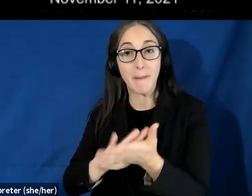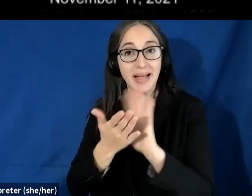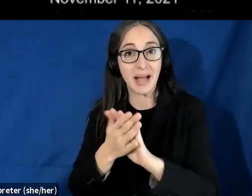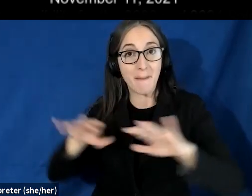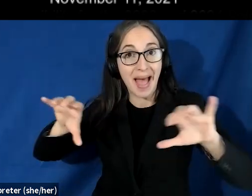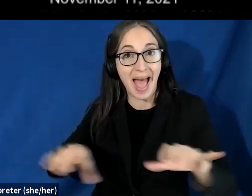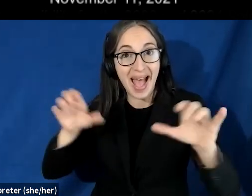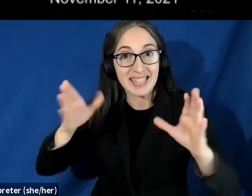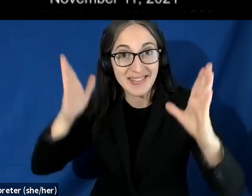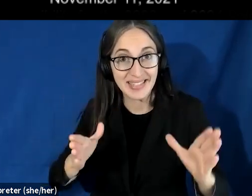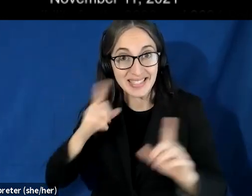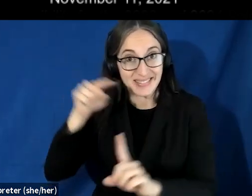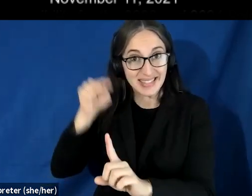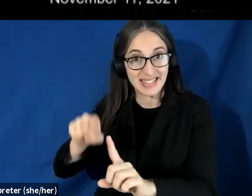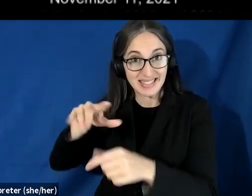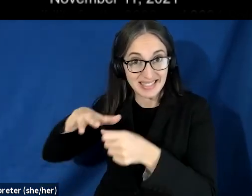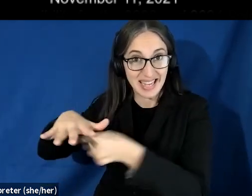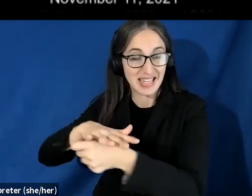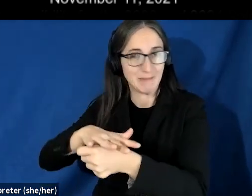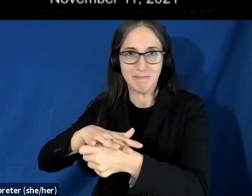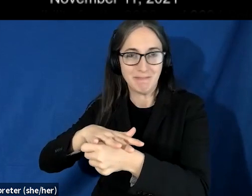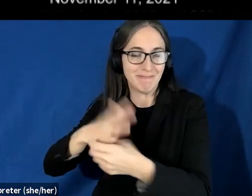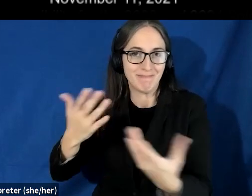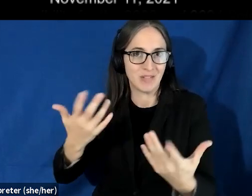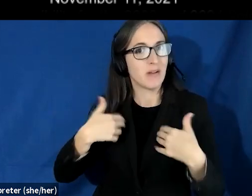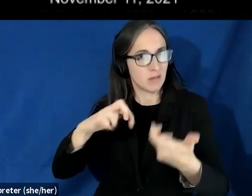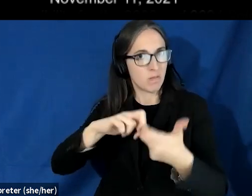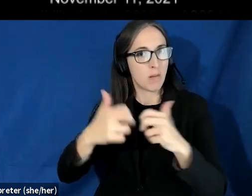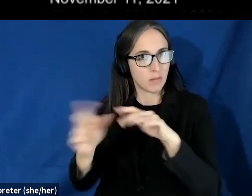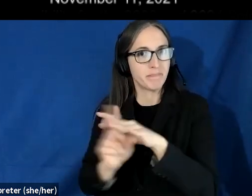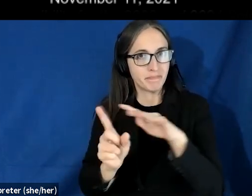sector. So we have these problems here.